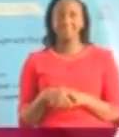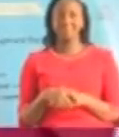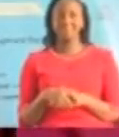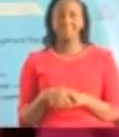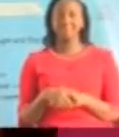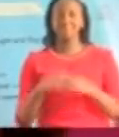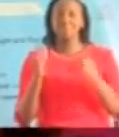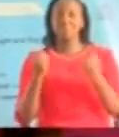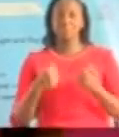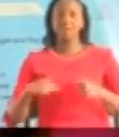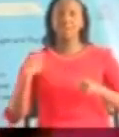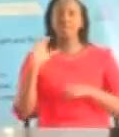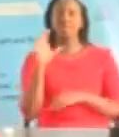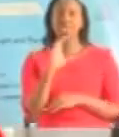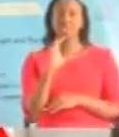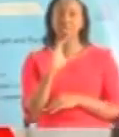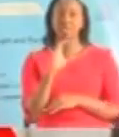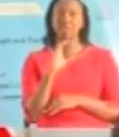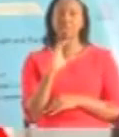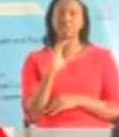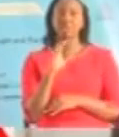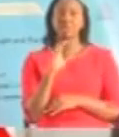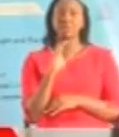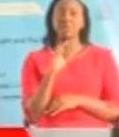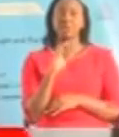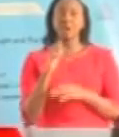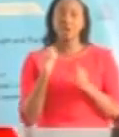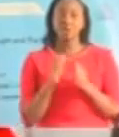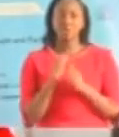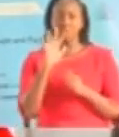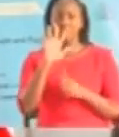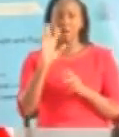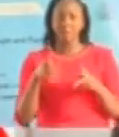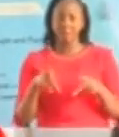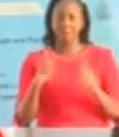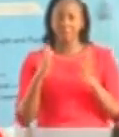Madam Chancellor, with your permission now, I would like to welcome